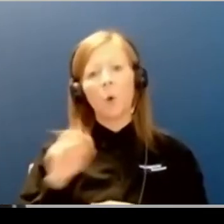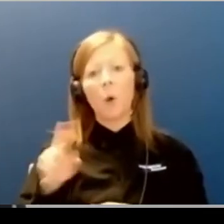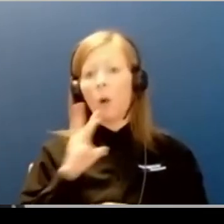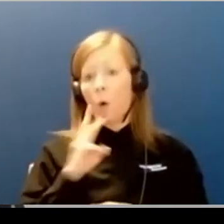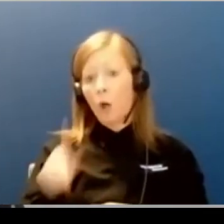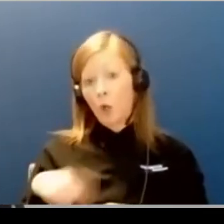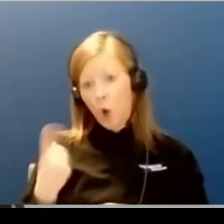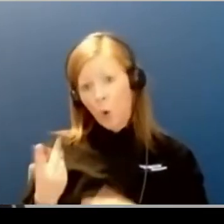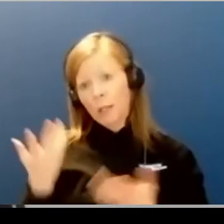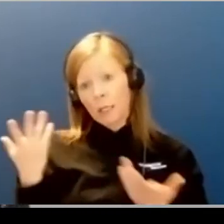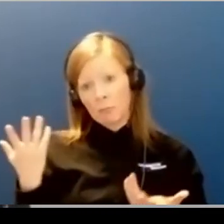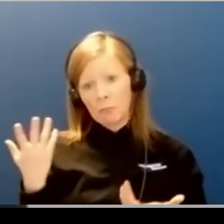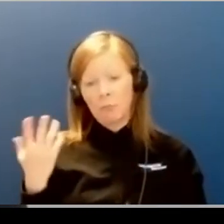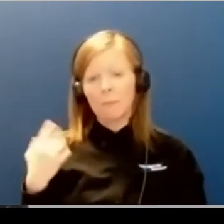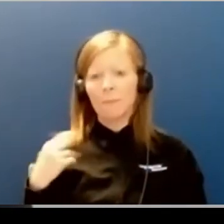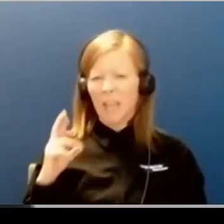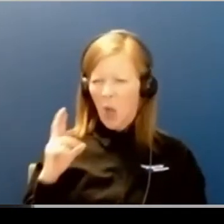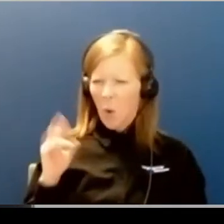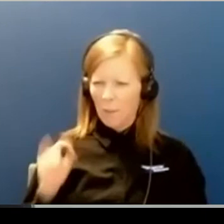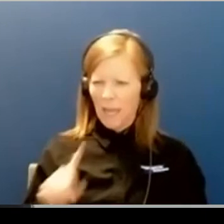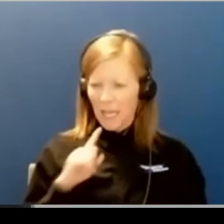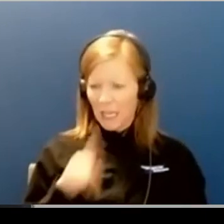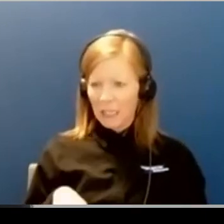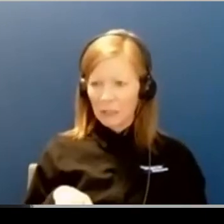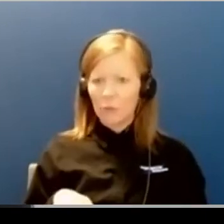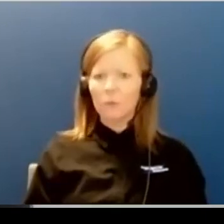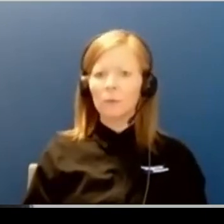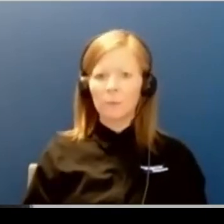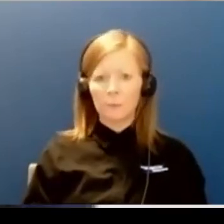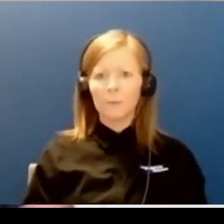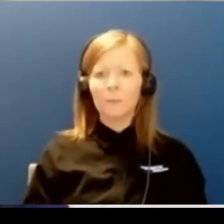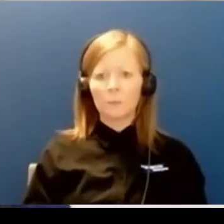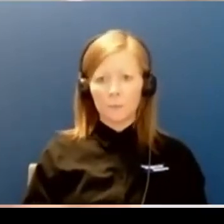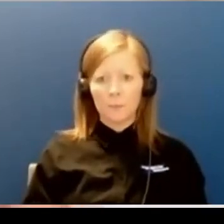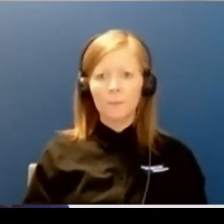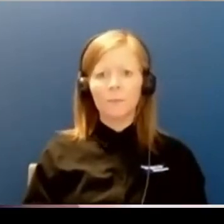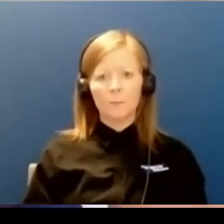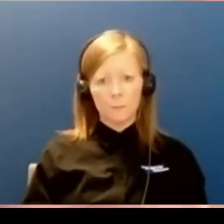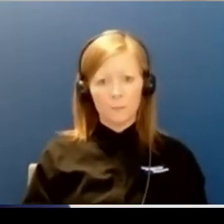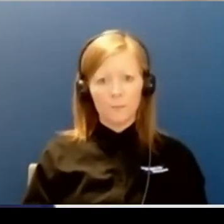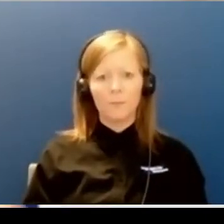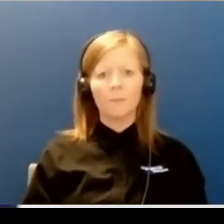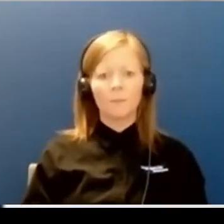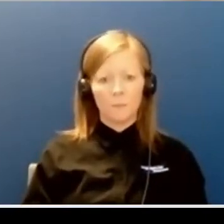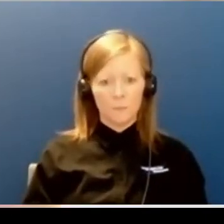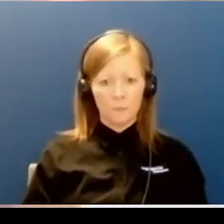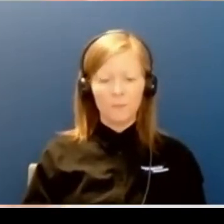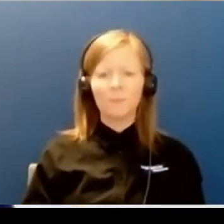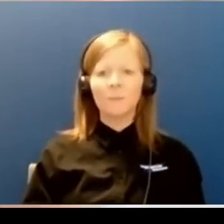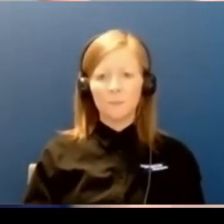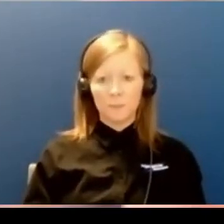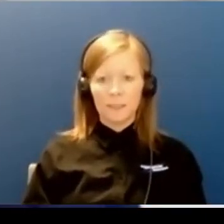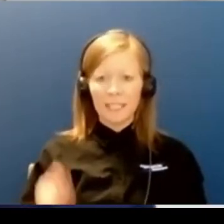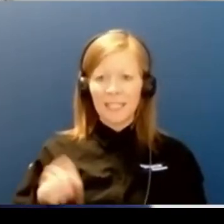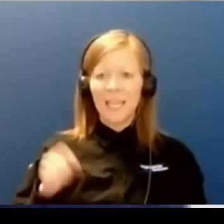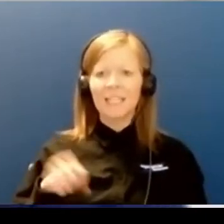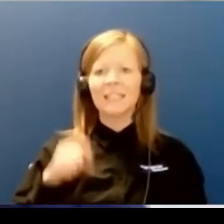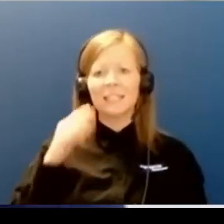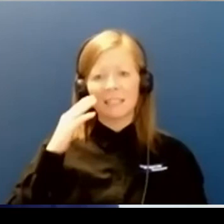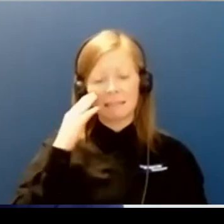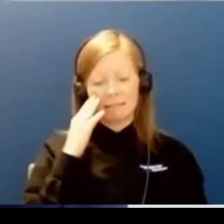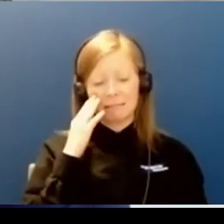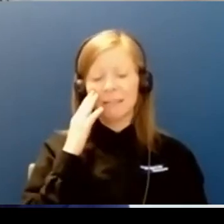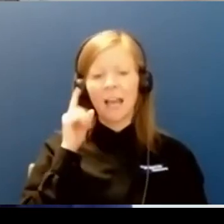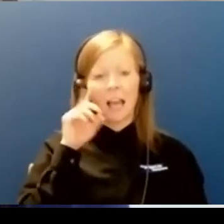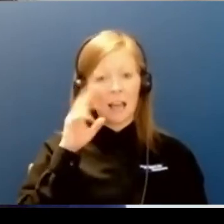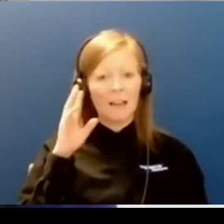house. I hope that answers that question. I hope that did too. We are trying to create an FAQ and kind of gathering